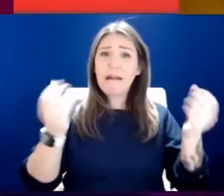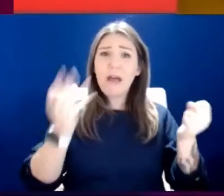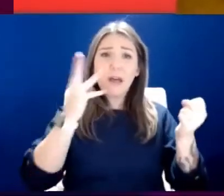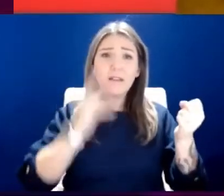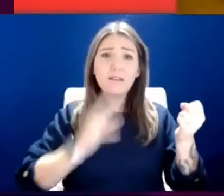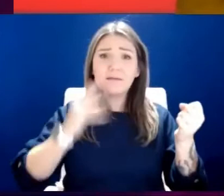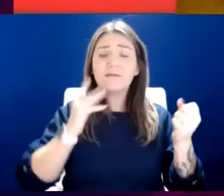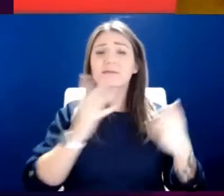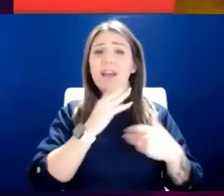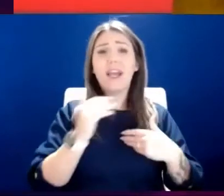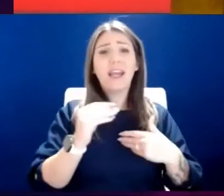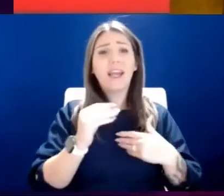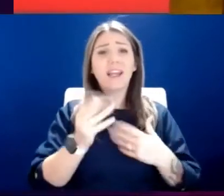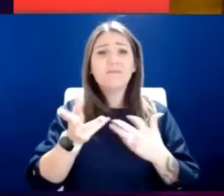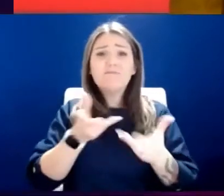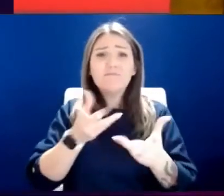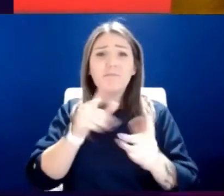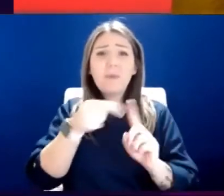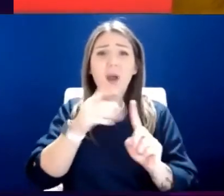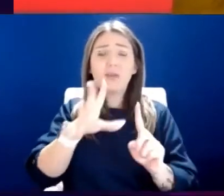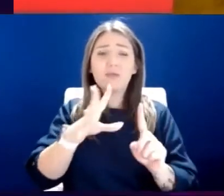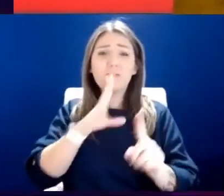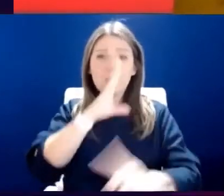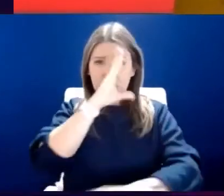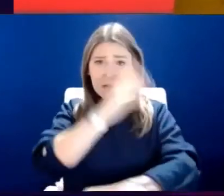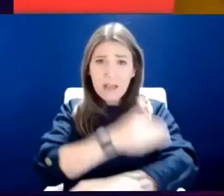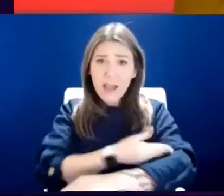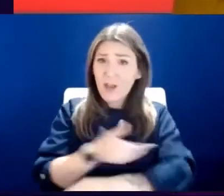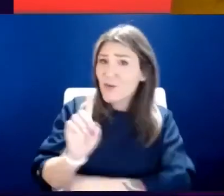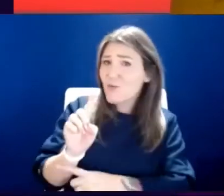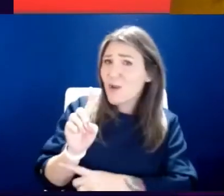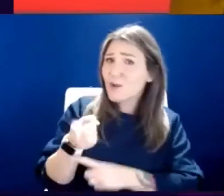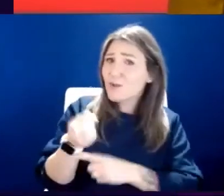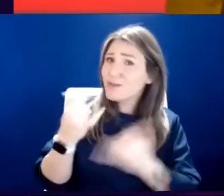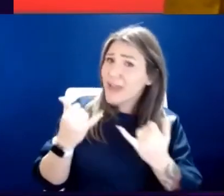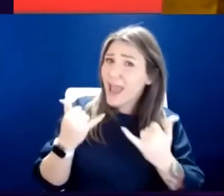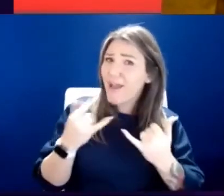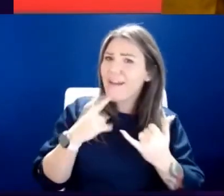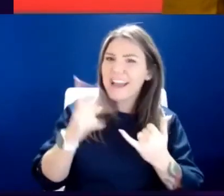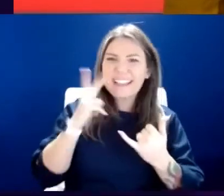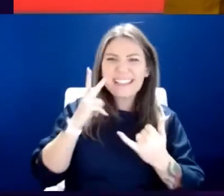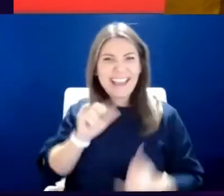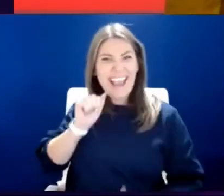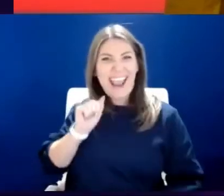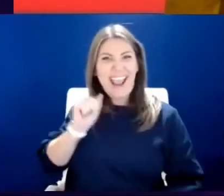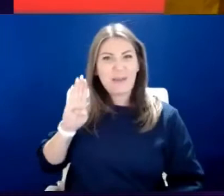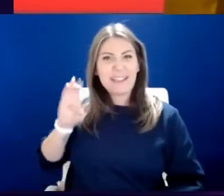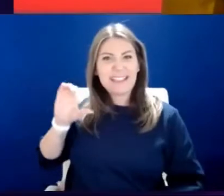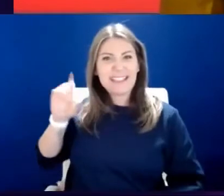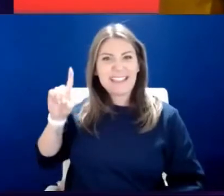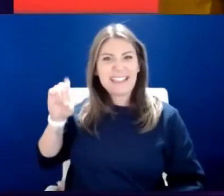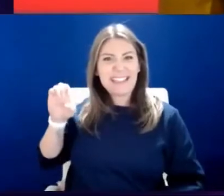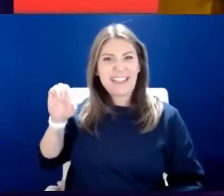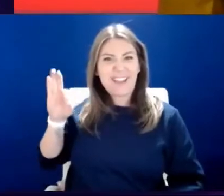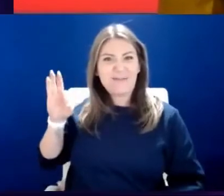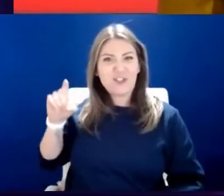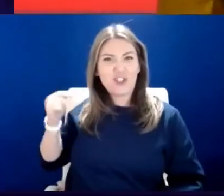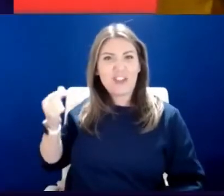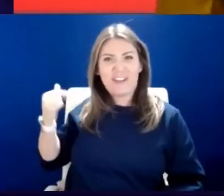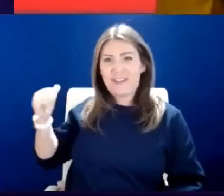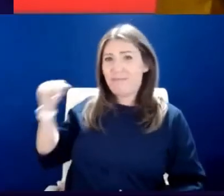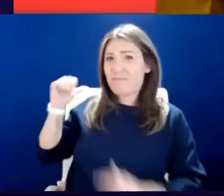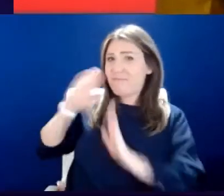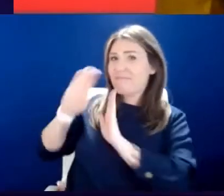son. I want to ask you, where are you right now? I see the alphabet behind you and some pictures on the walls.